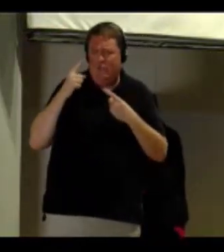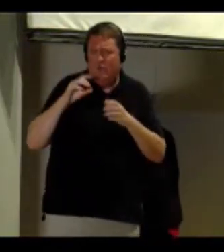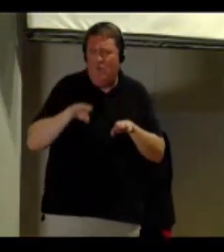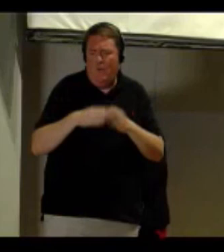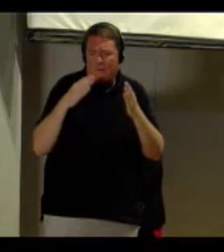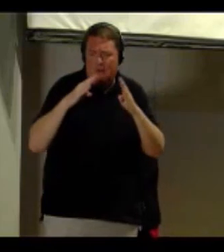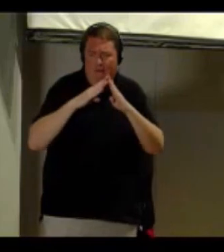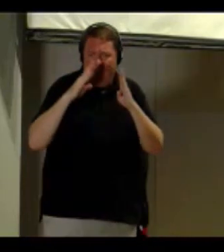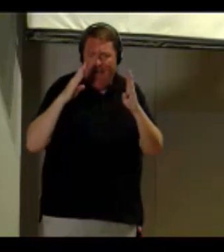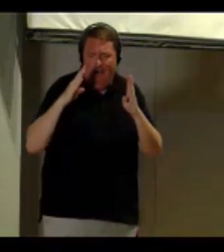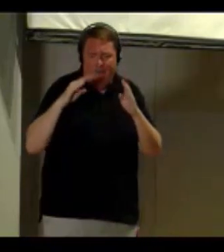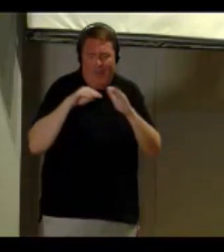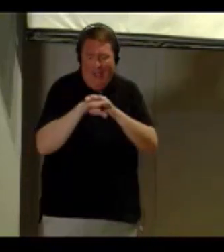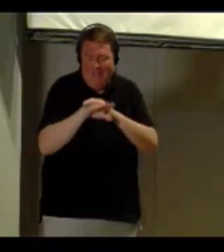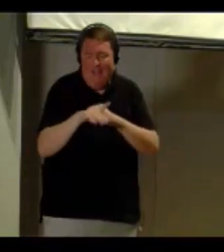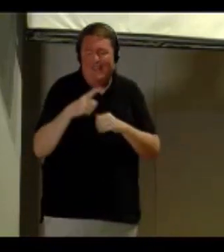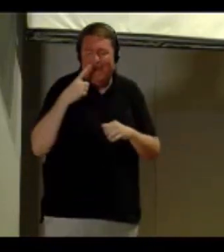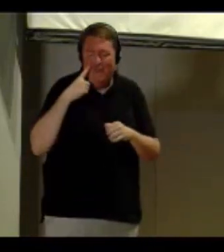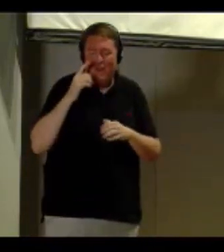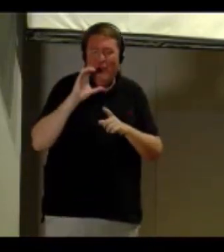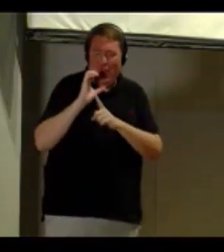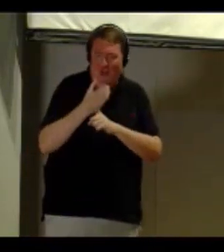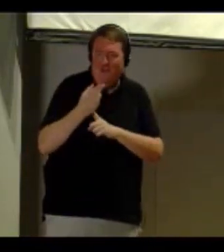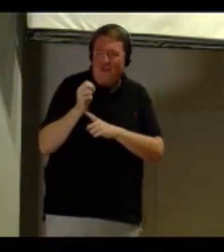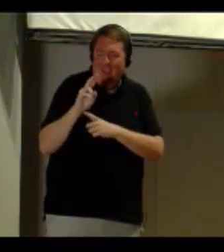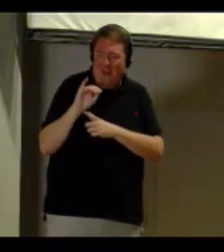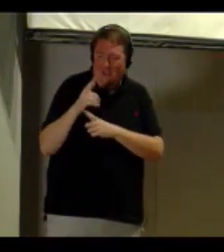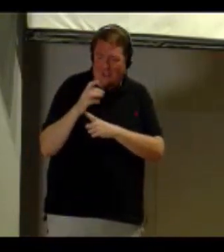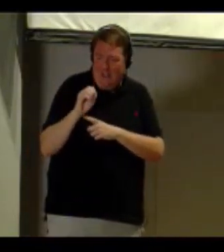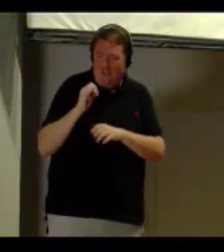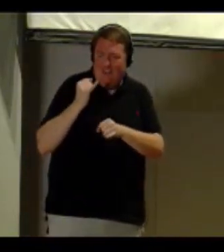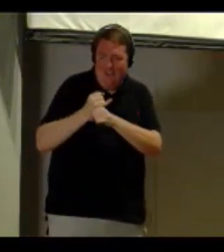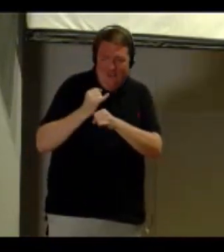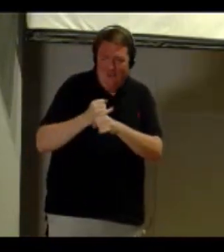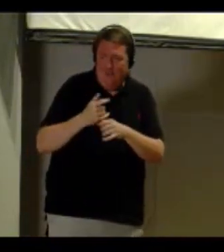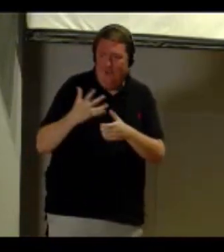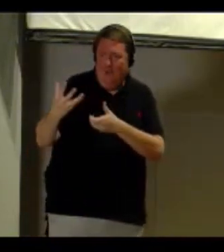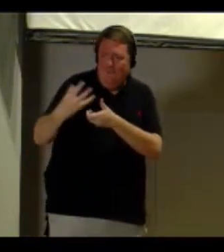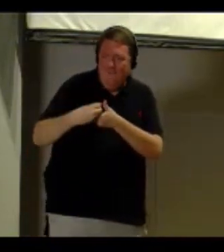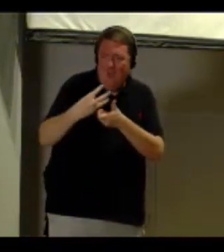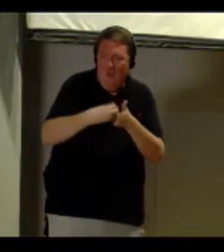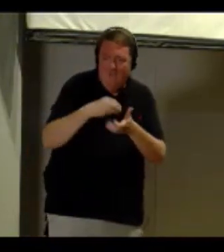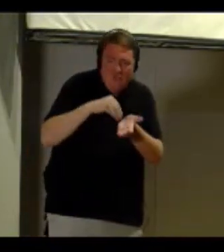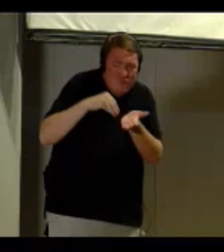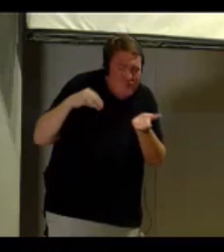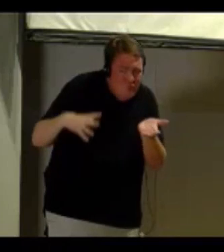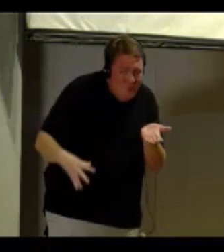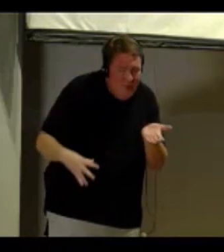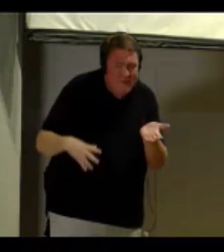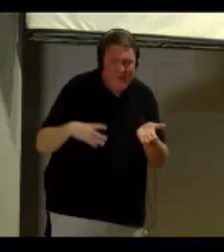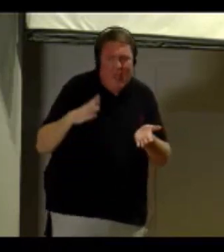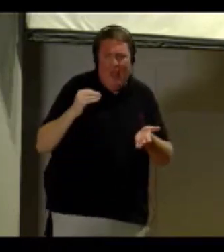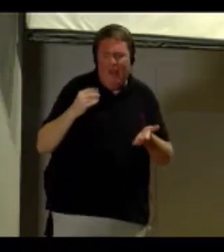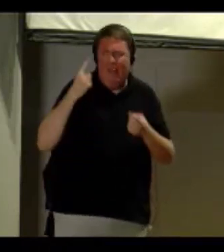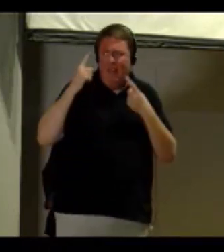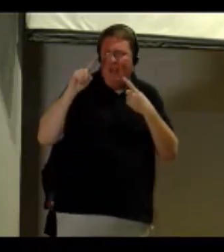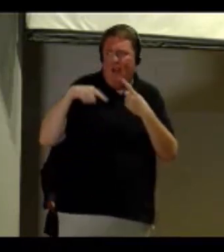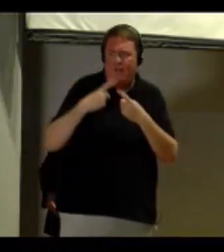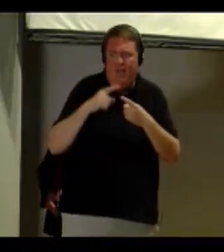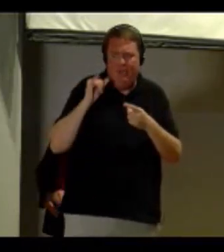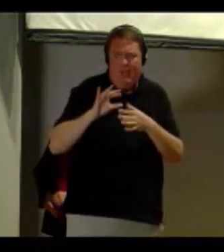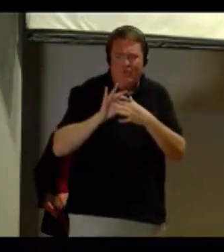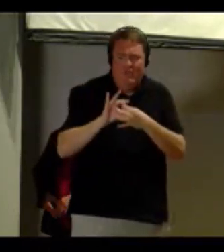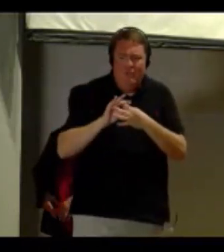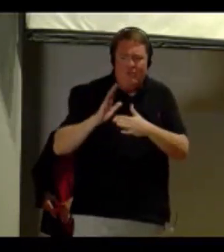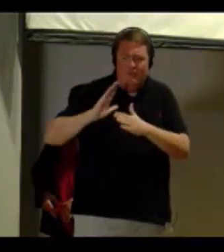for cultural heritage institutions really actively to be involving students and thinking actively about this